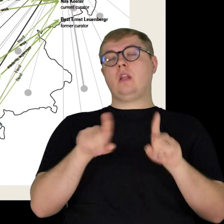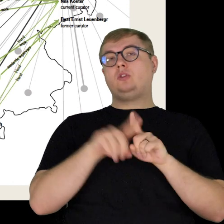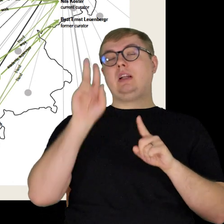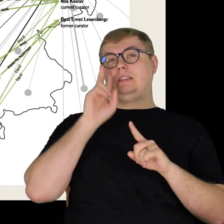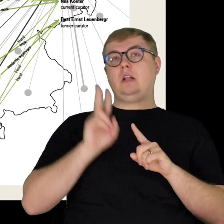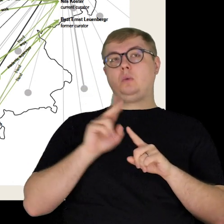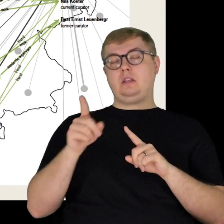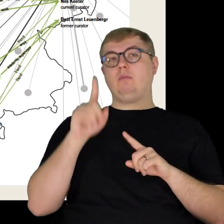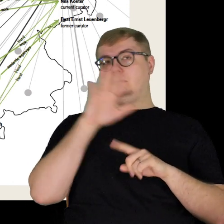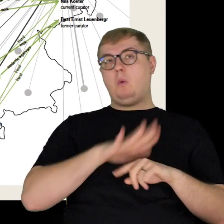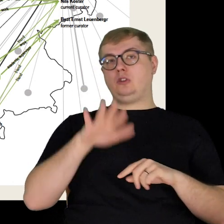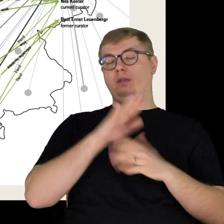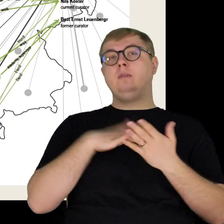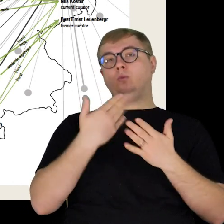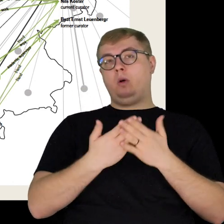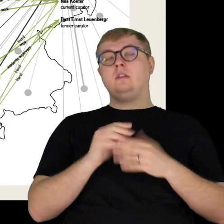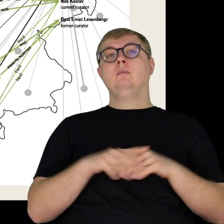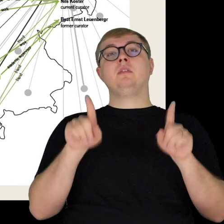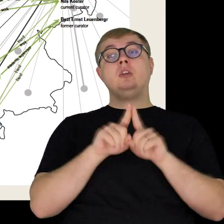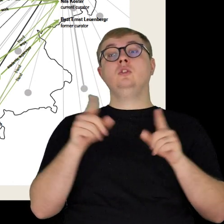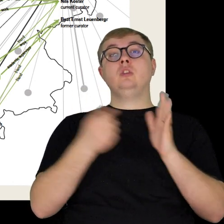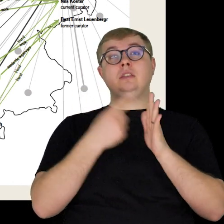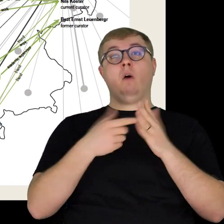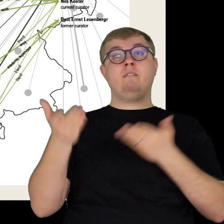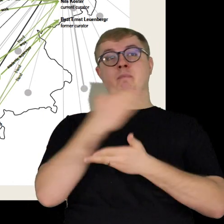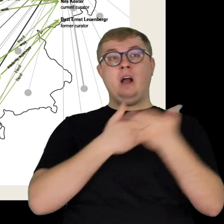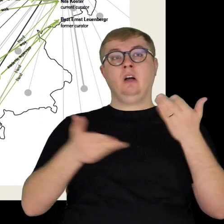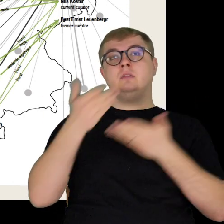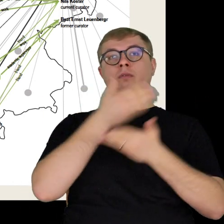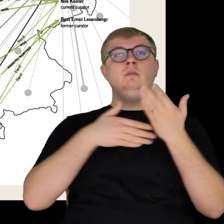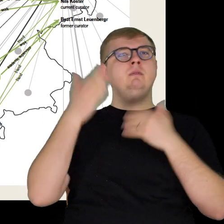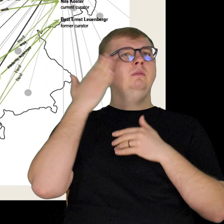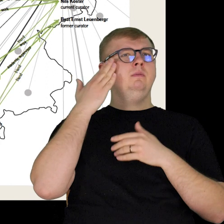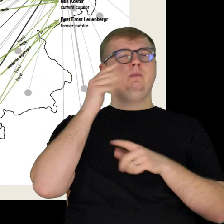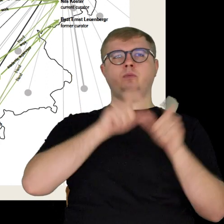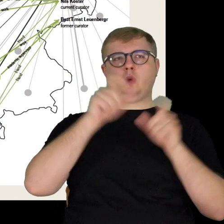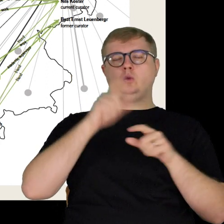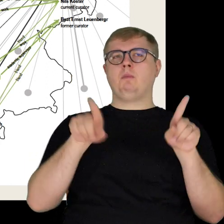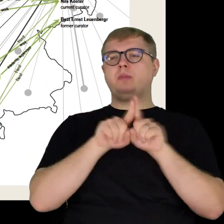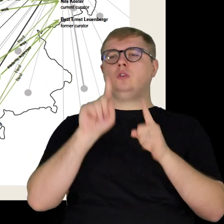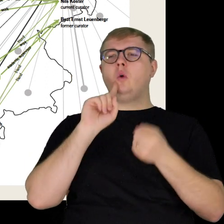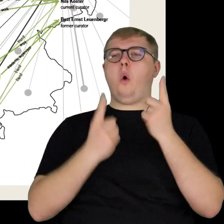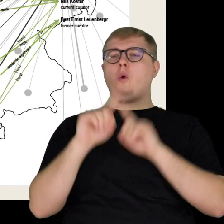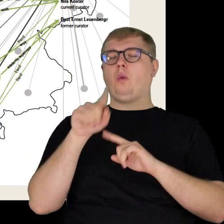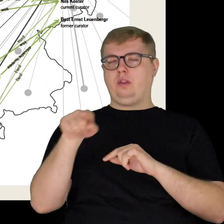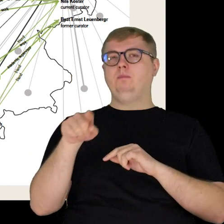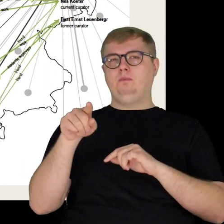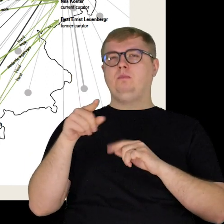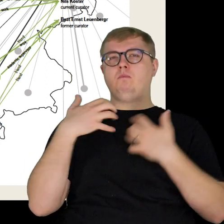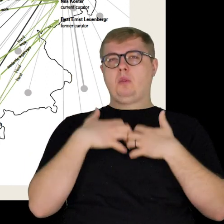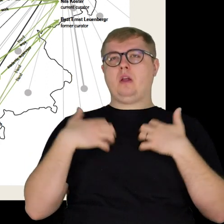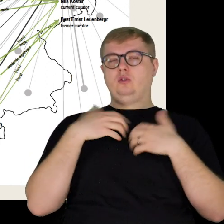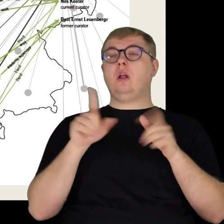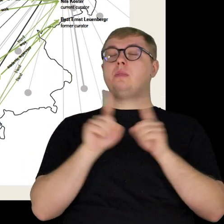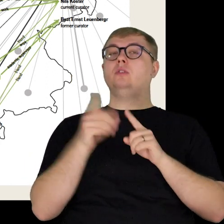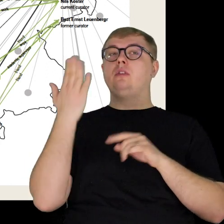of exchange happens between the people in another botanic garden, or your past supervisor, or someone you